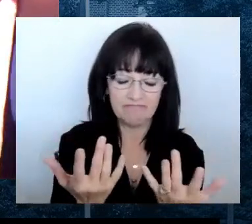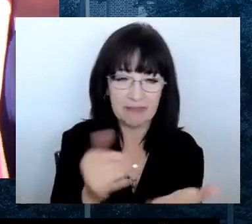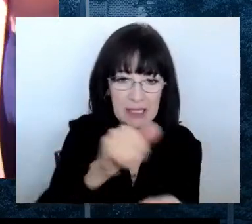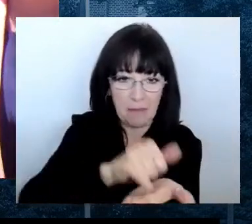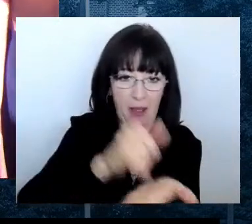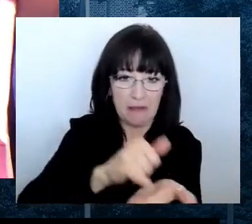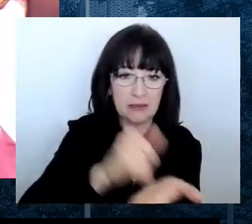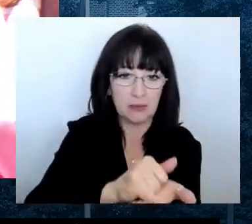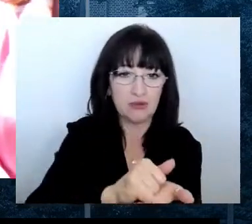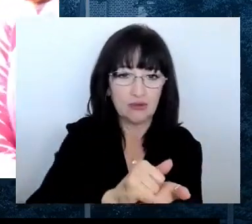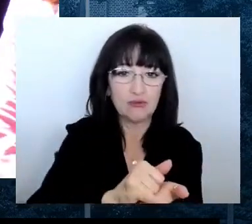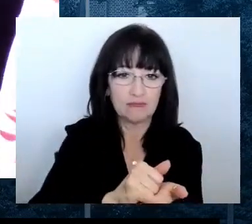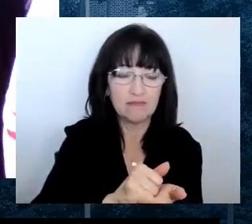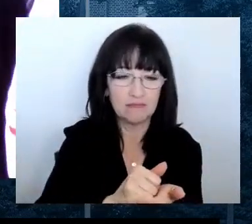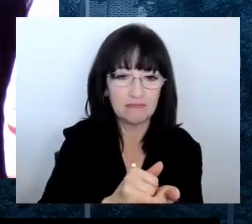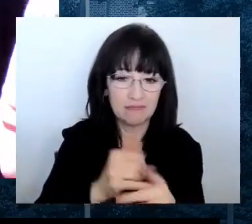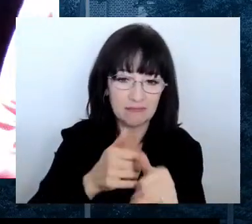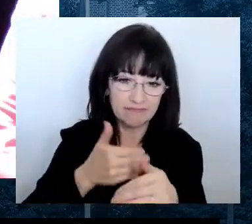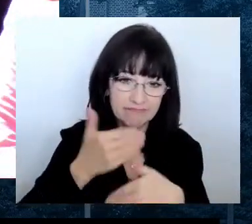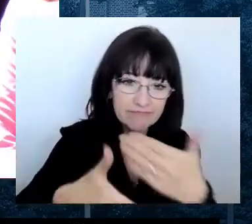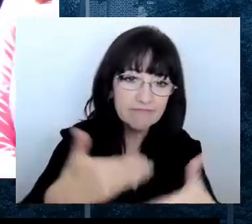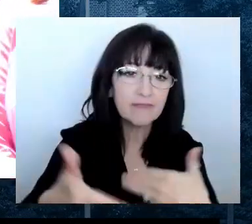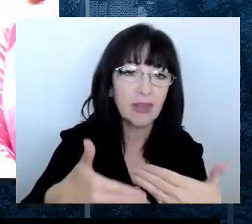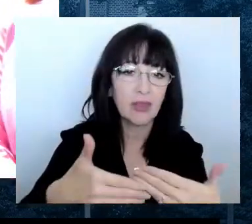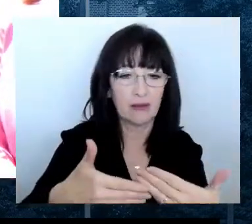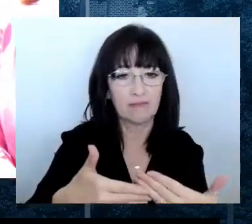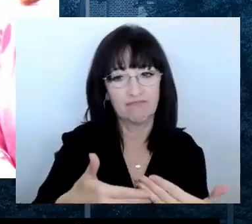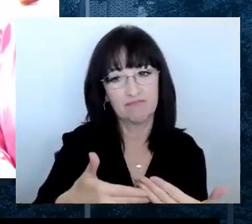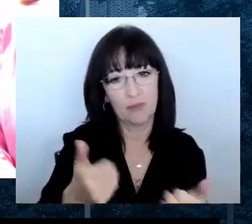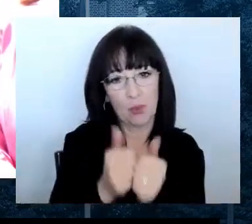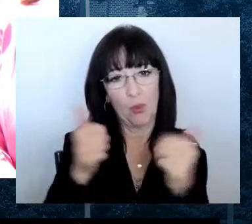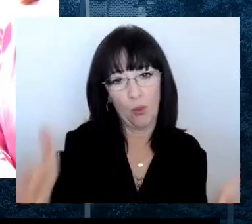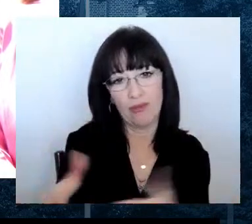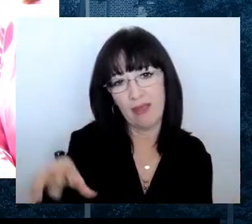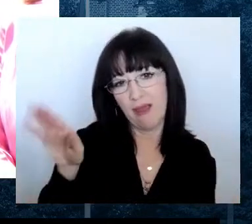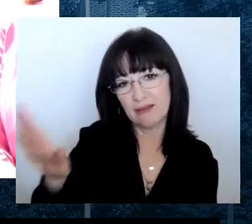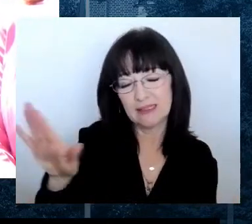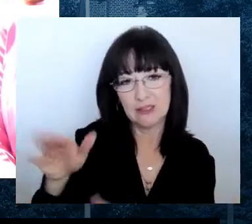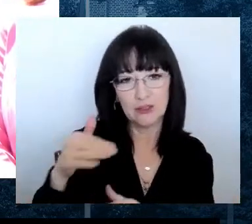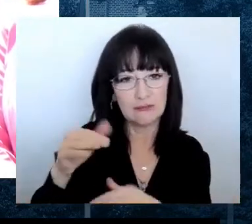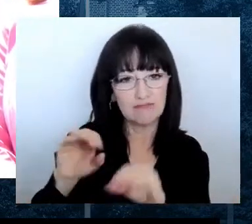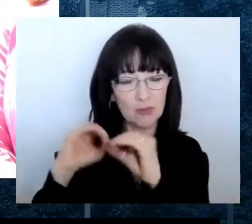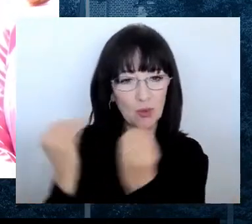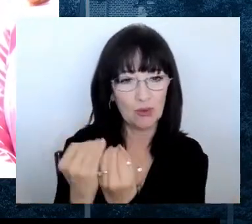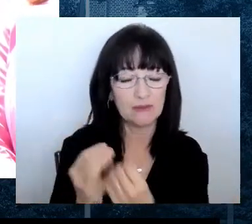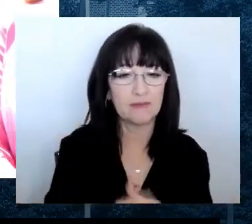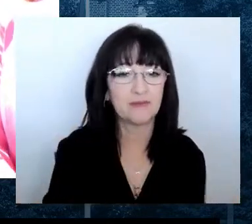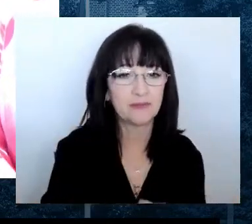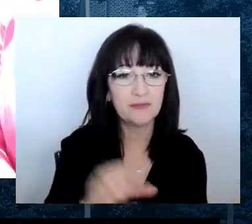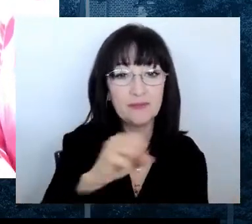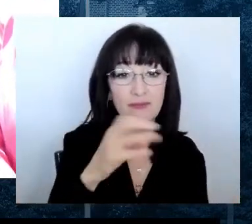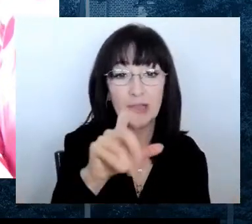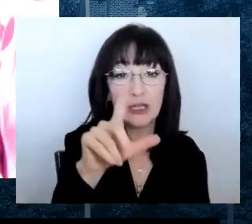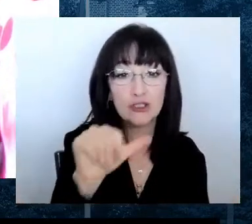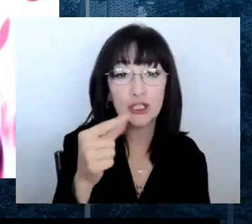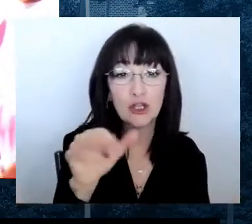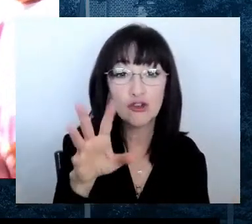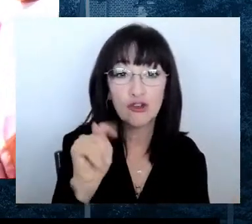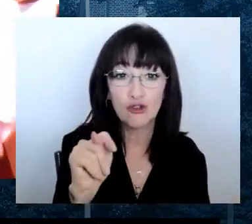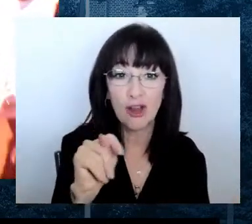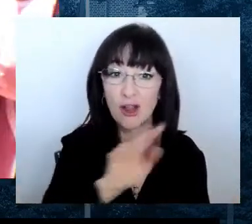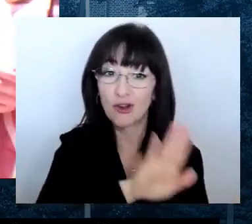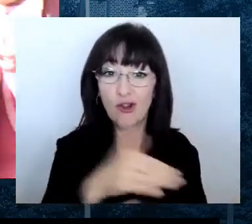I'd also like to recognize and thank Sheila Grant, who worked to keep this team together